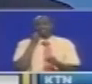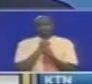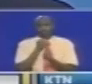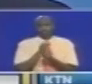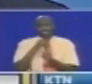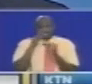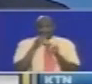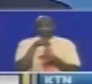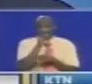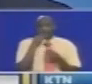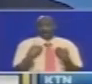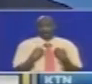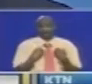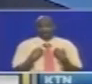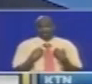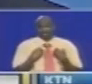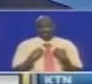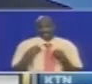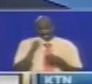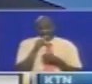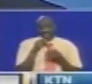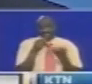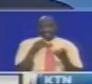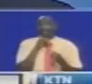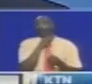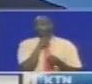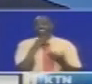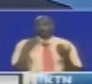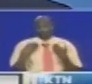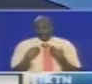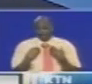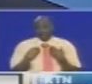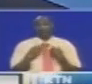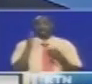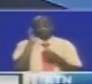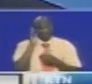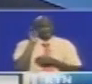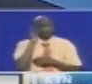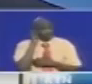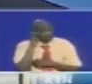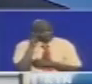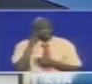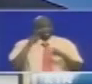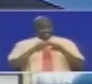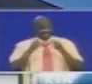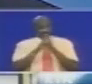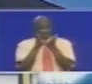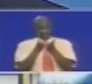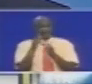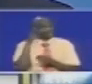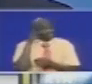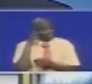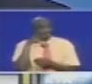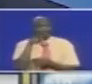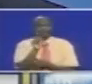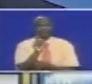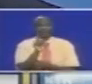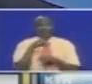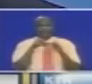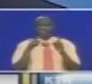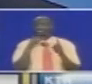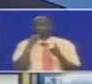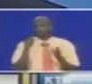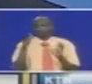got any criticism that they have, any complaints, we are willing to listen, sit down with them and hear them out. But I think it's not